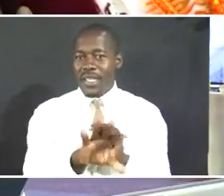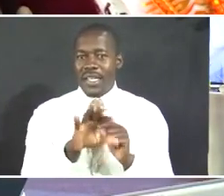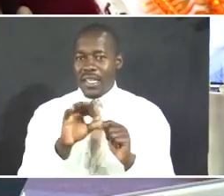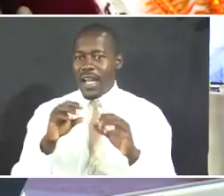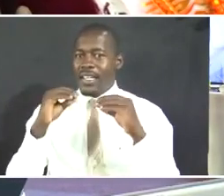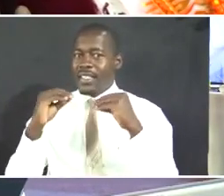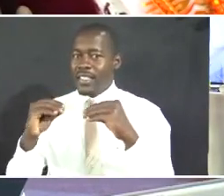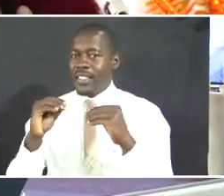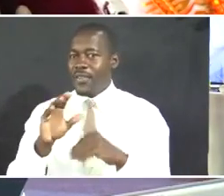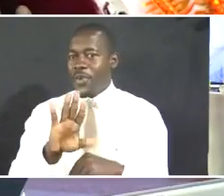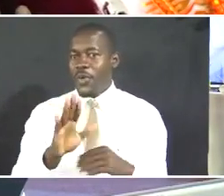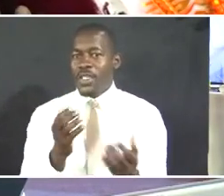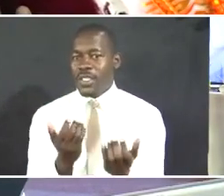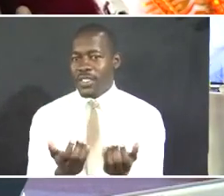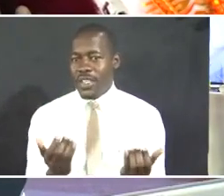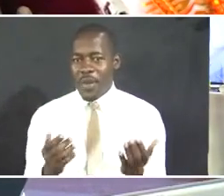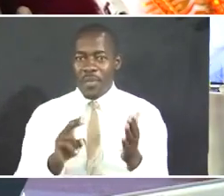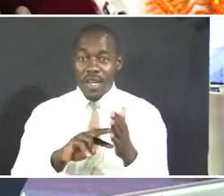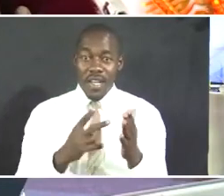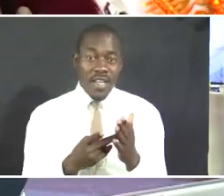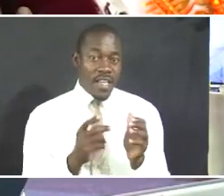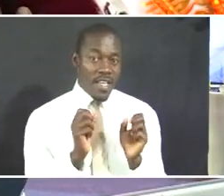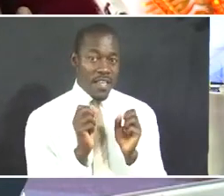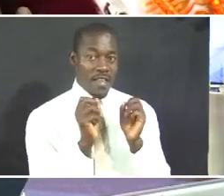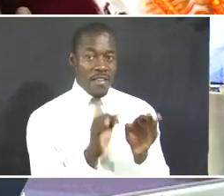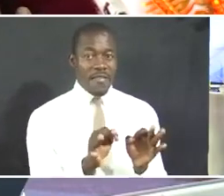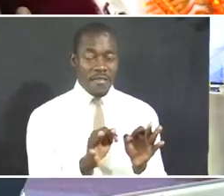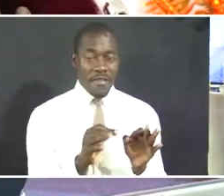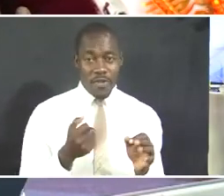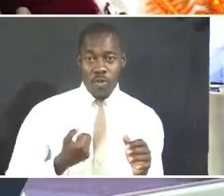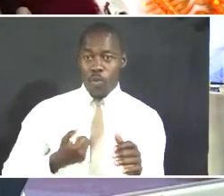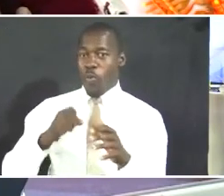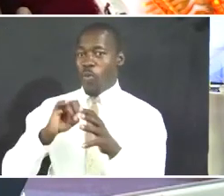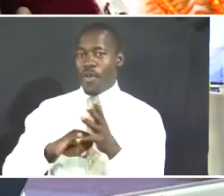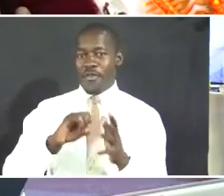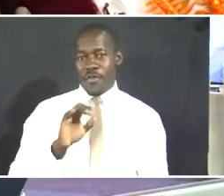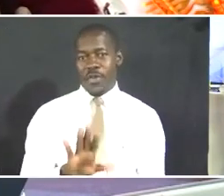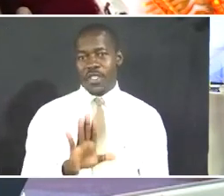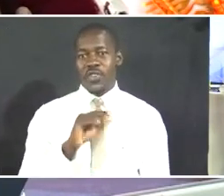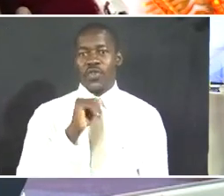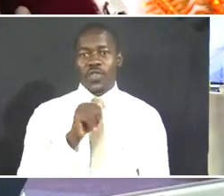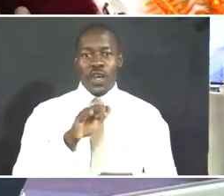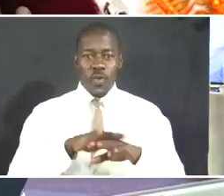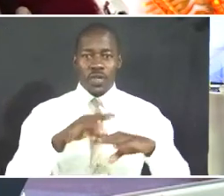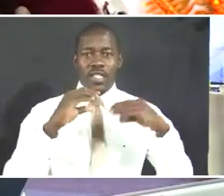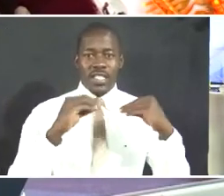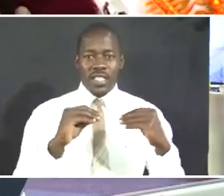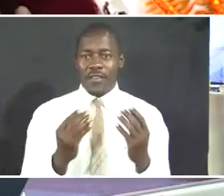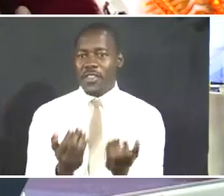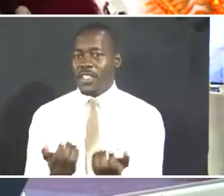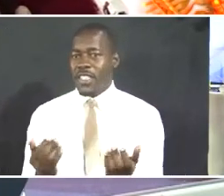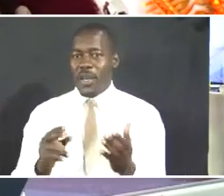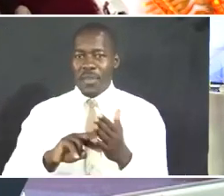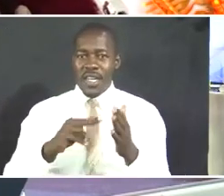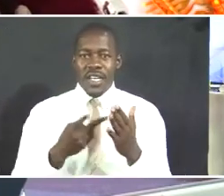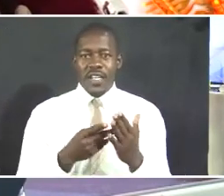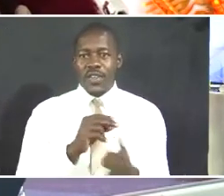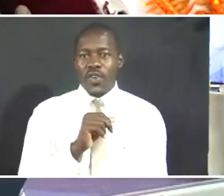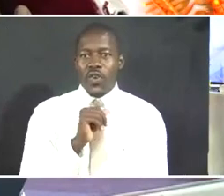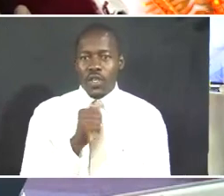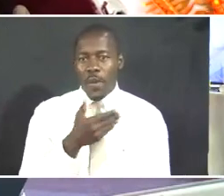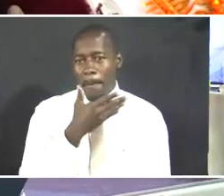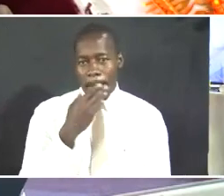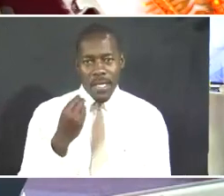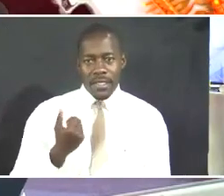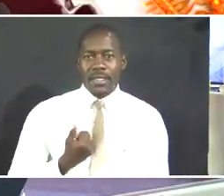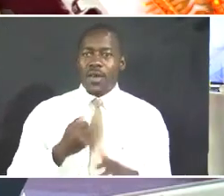Mm-hmm. So whoever doesn't fit to be a teacher of your children, they doesn't qualify to be a spouse in marriage, because you are going to